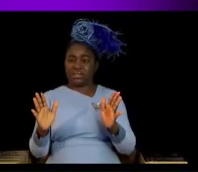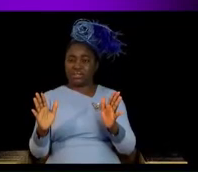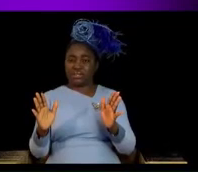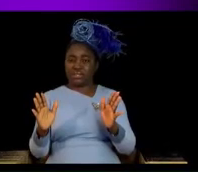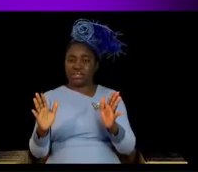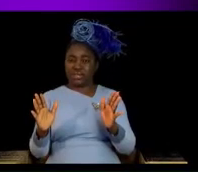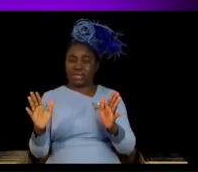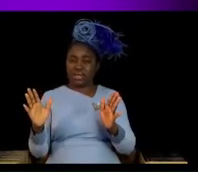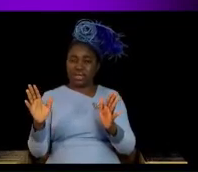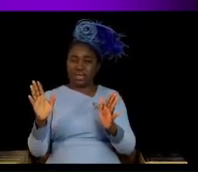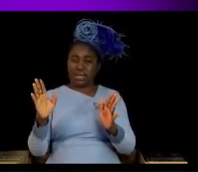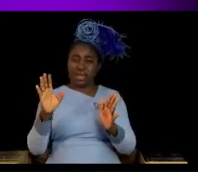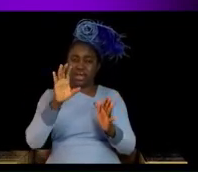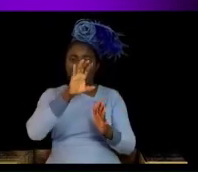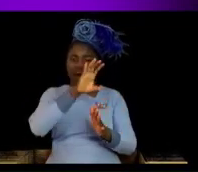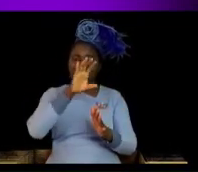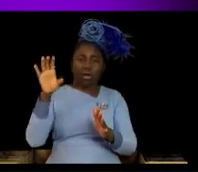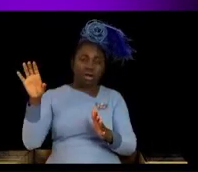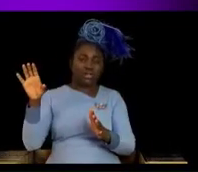Hundred.